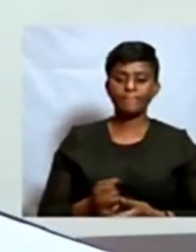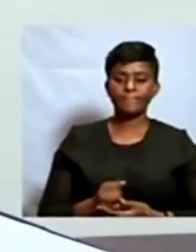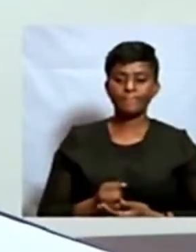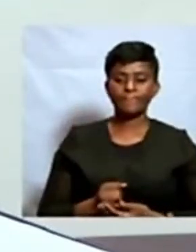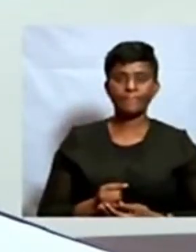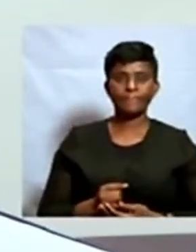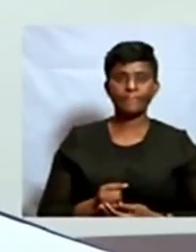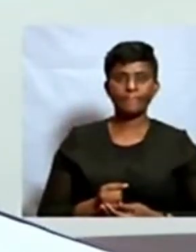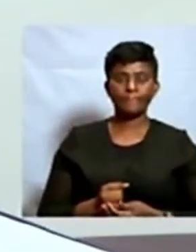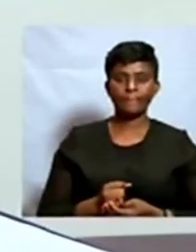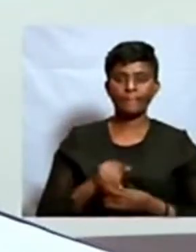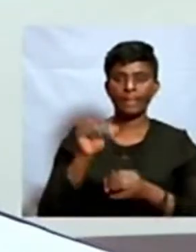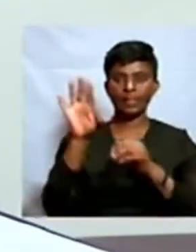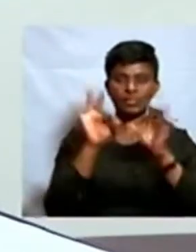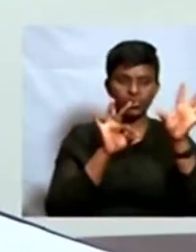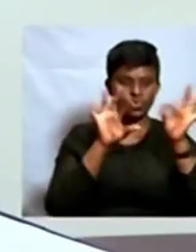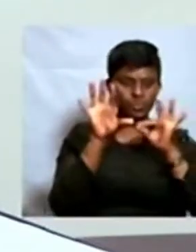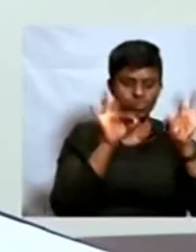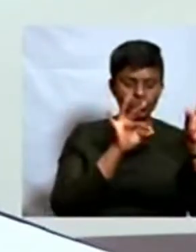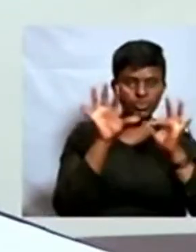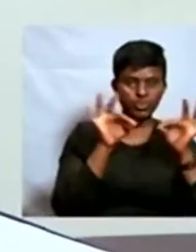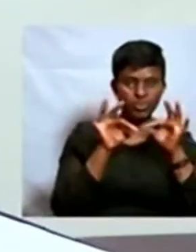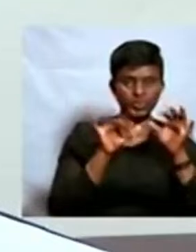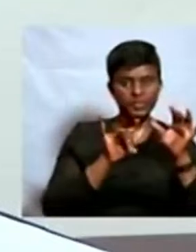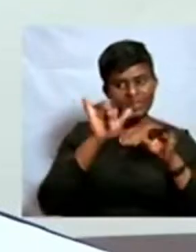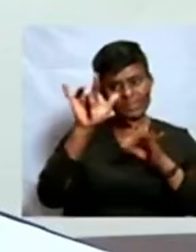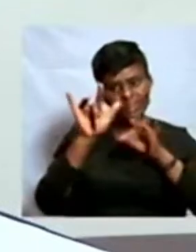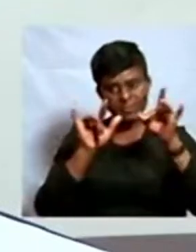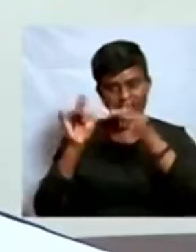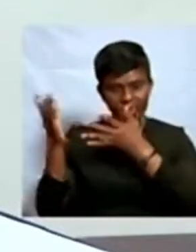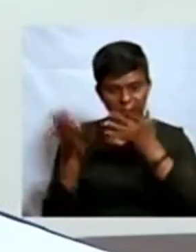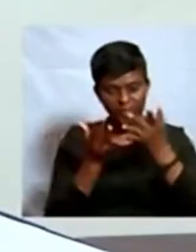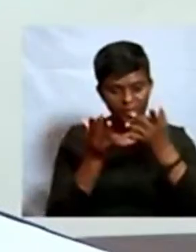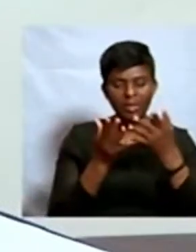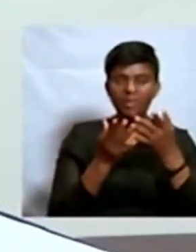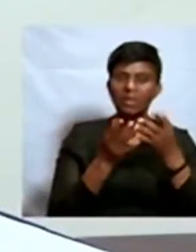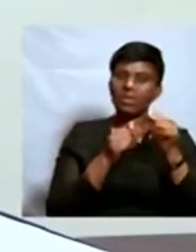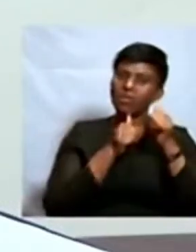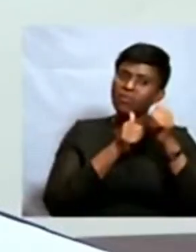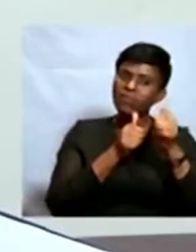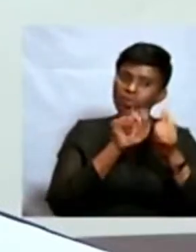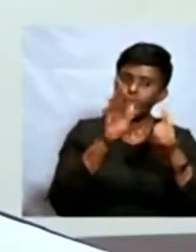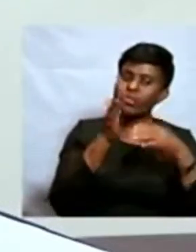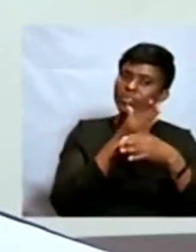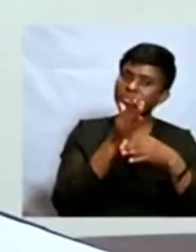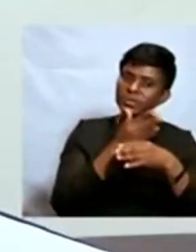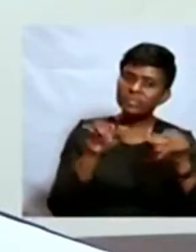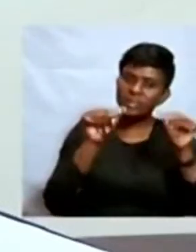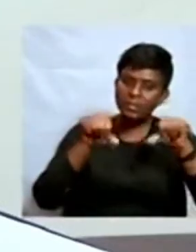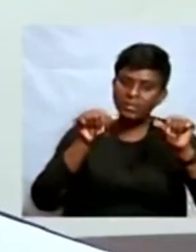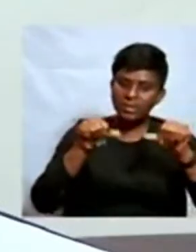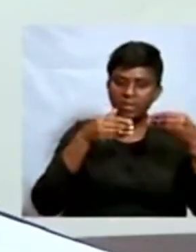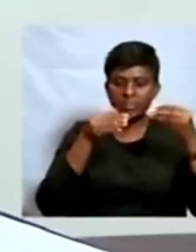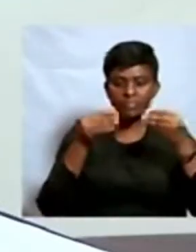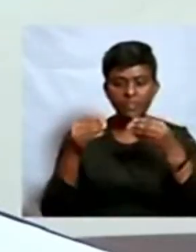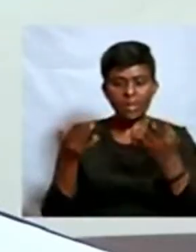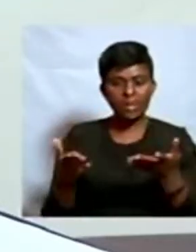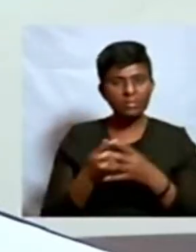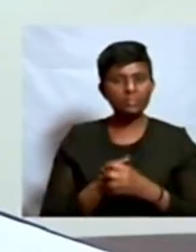they choose the planes that they bring to different markets based on the traffic and the assessment of the markets.